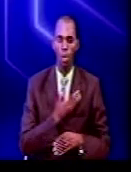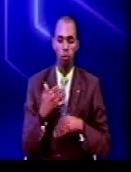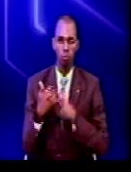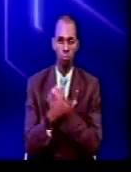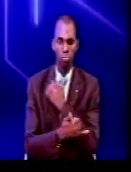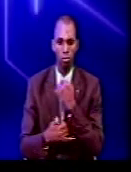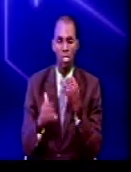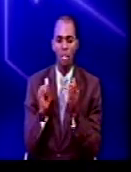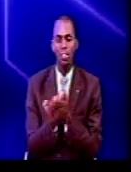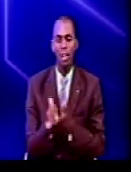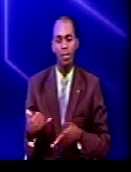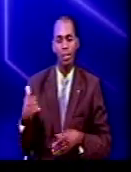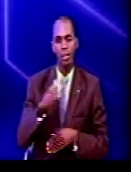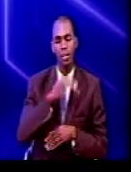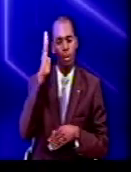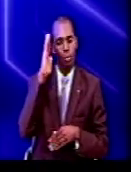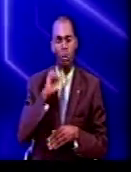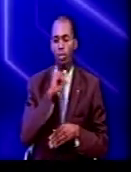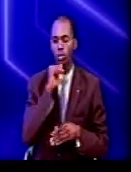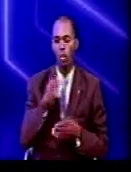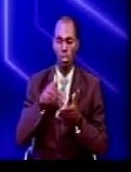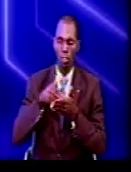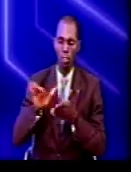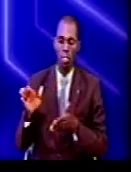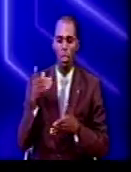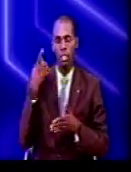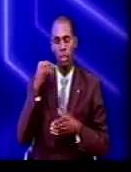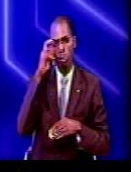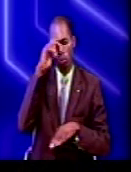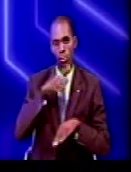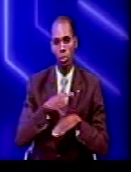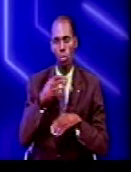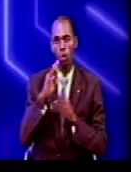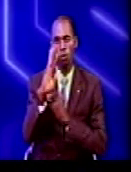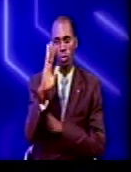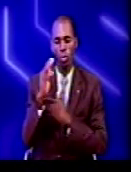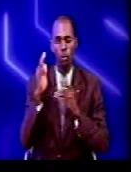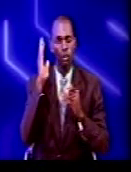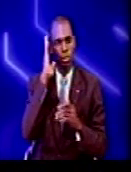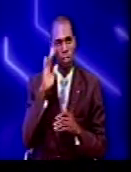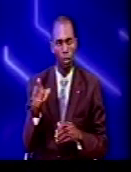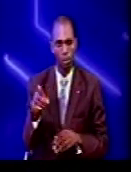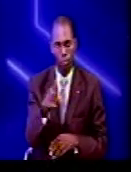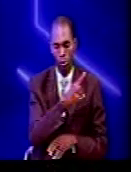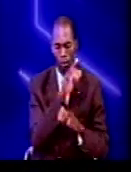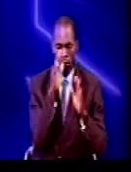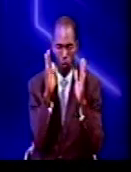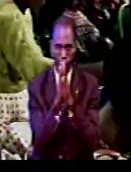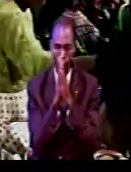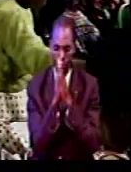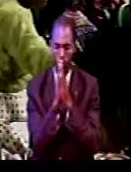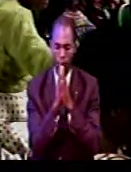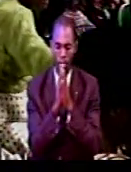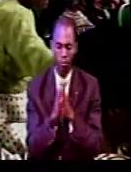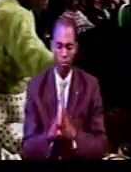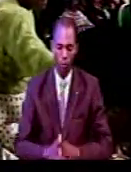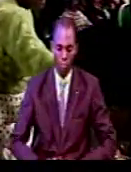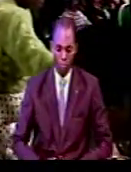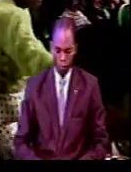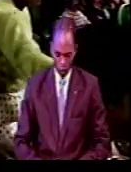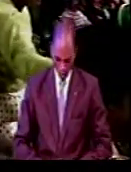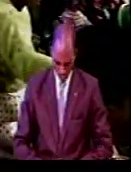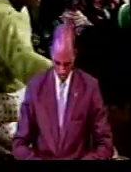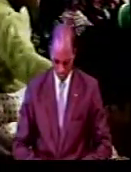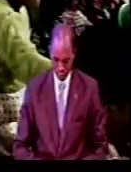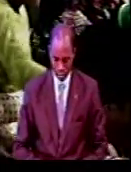leaders of all our nations, that they will not reject the wisdom of God. Shall we